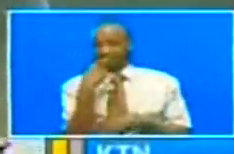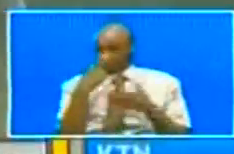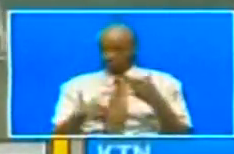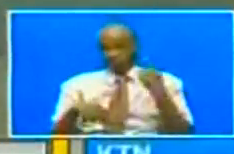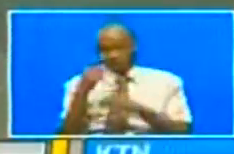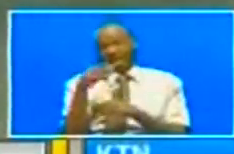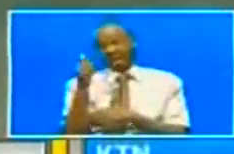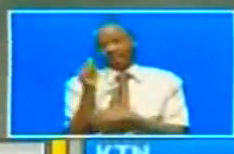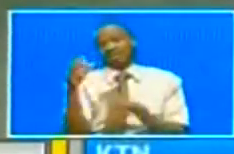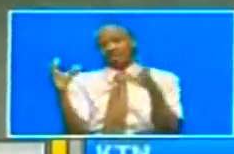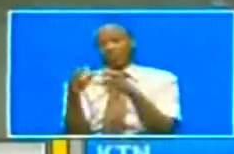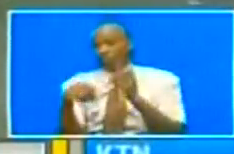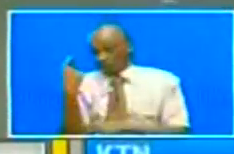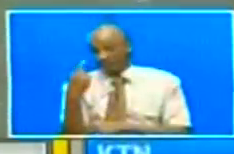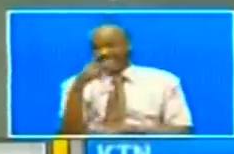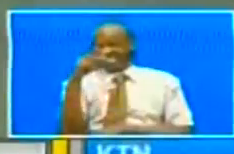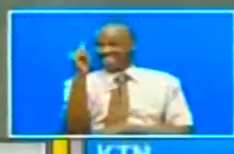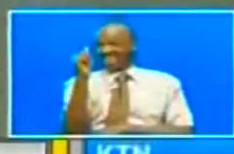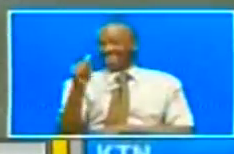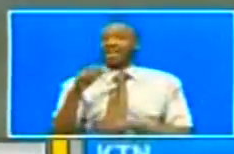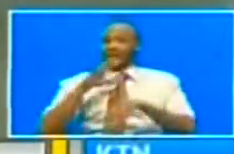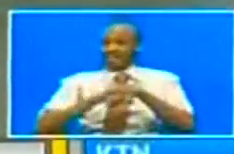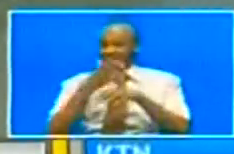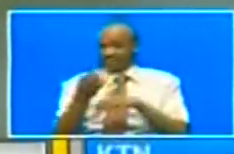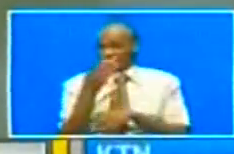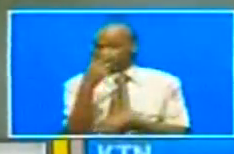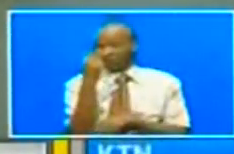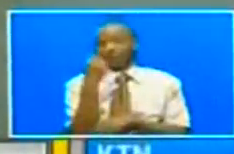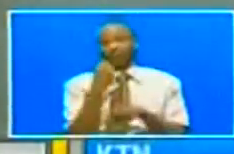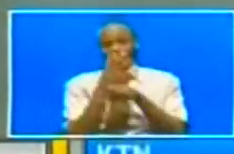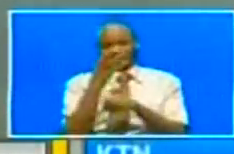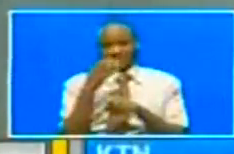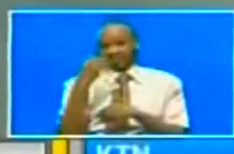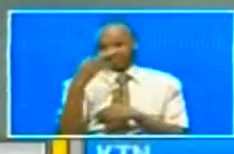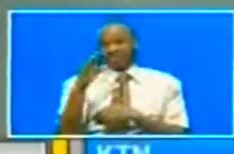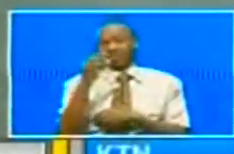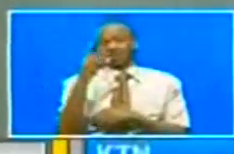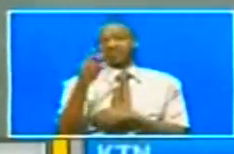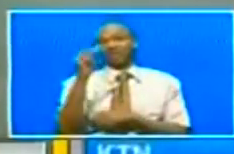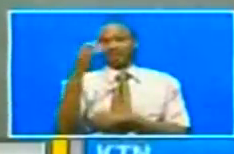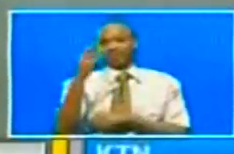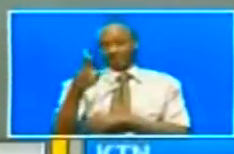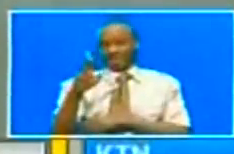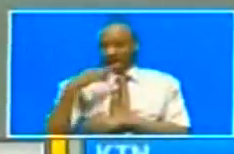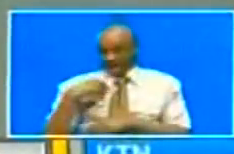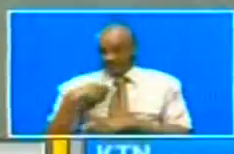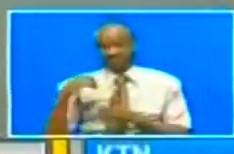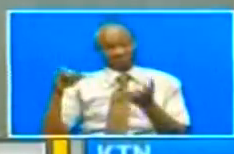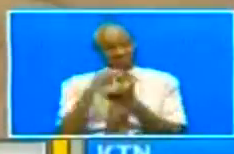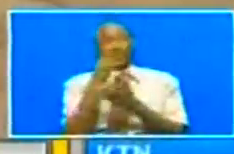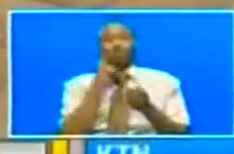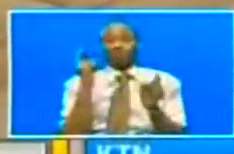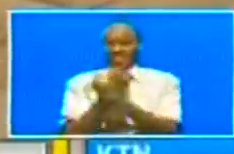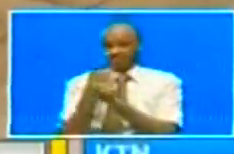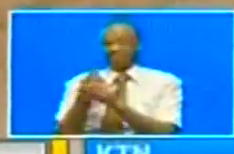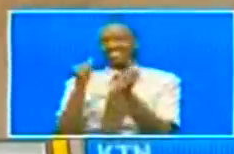tender. KAA awarded the tender in October 2014, with Dafri expected to run duty-free shops at the Jomo Kenyatta International Airport